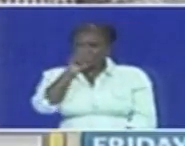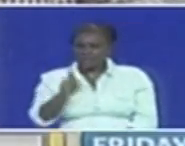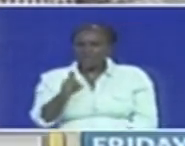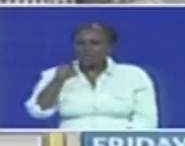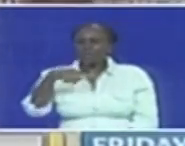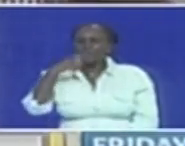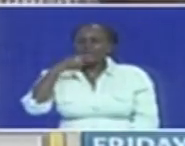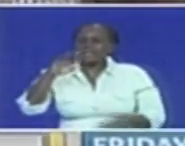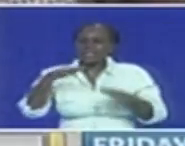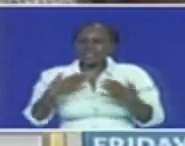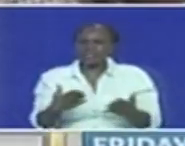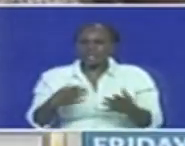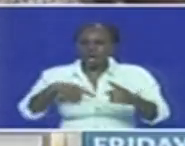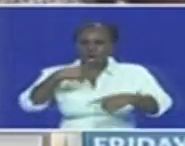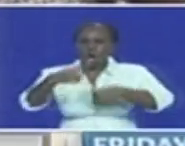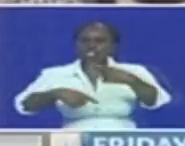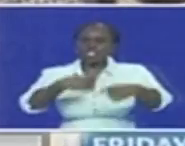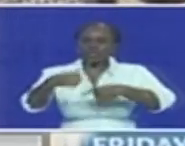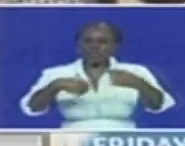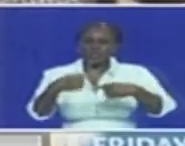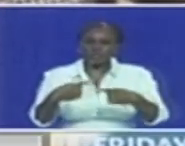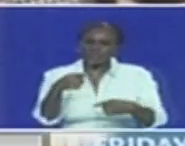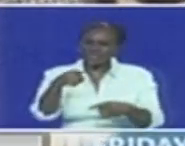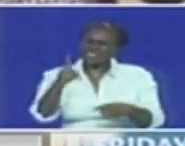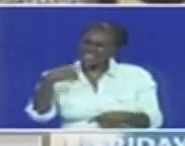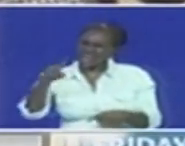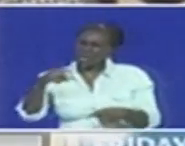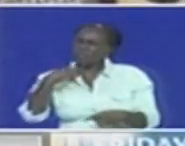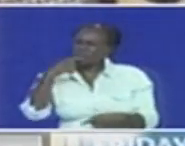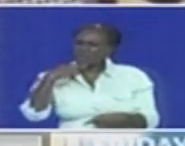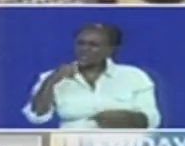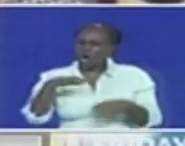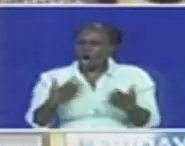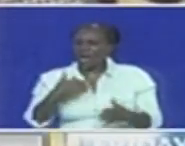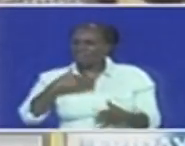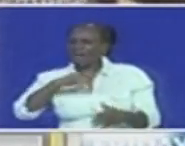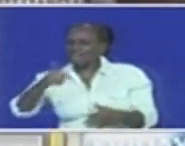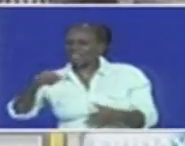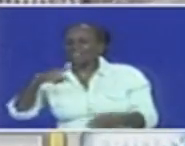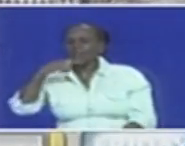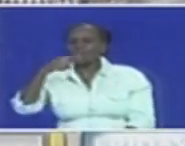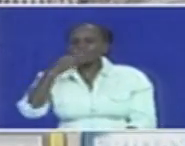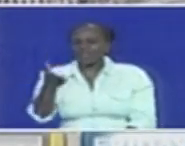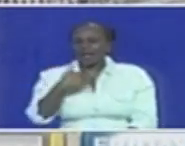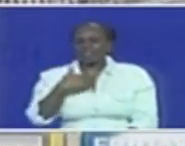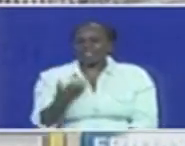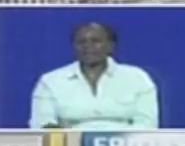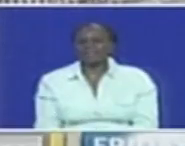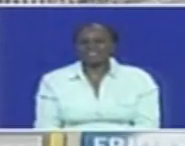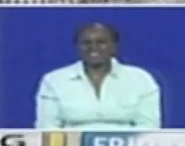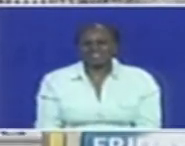do we pronounce continuity? Is it, is that the right pronunciation, or there's another correct pronunciation for that word?